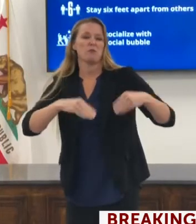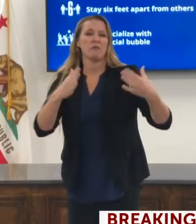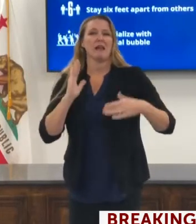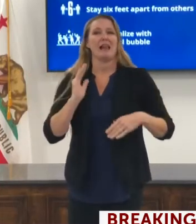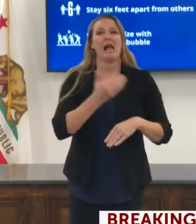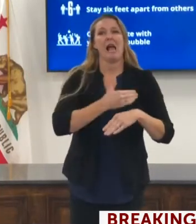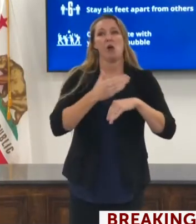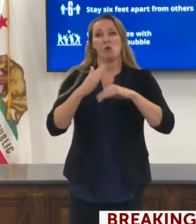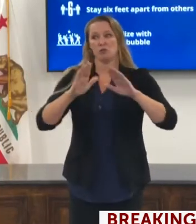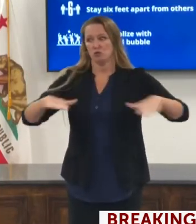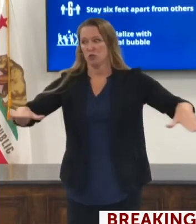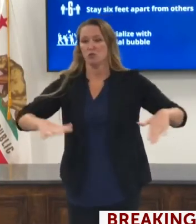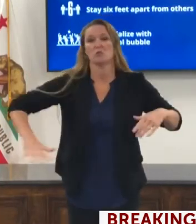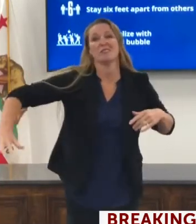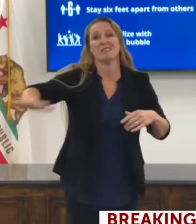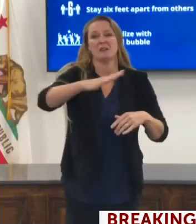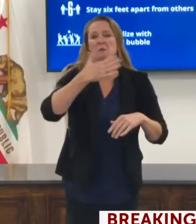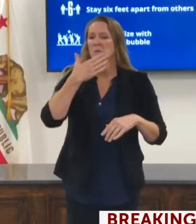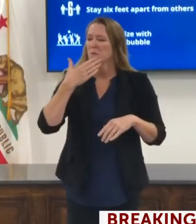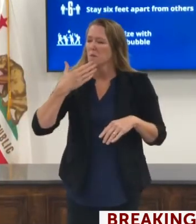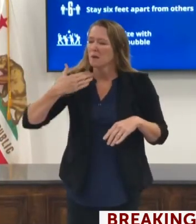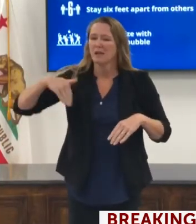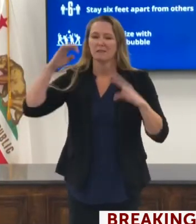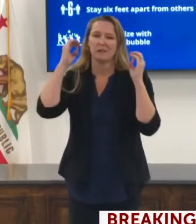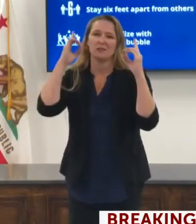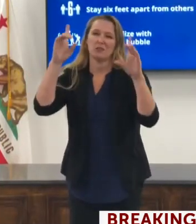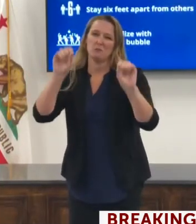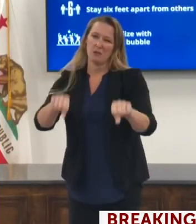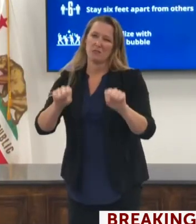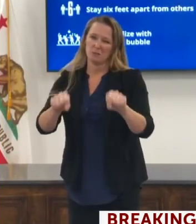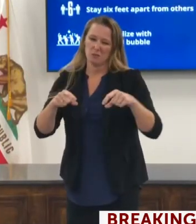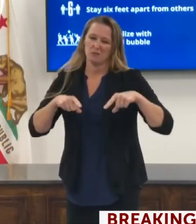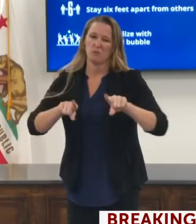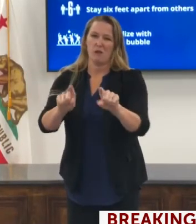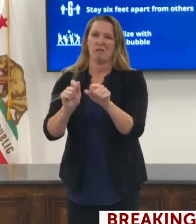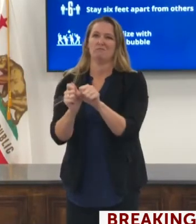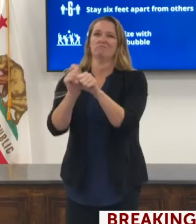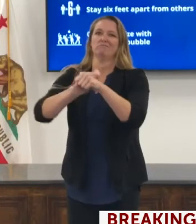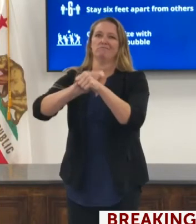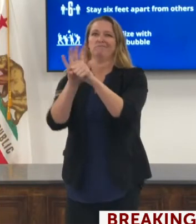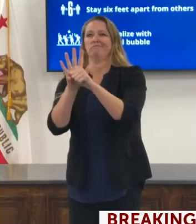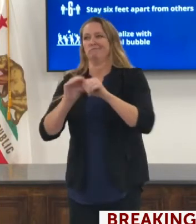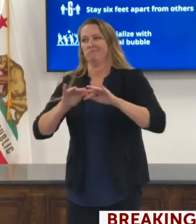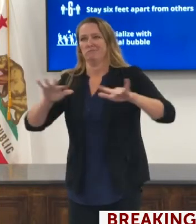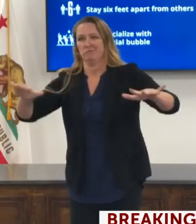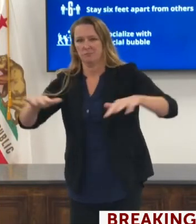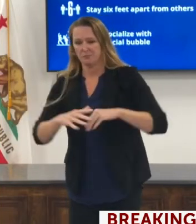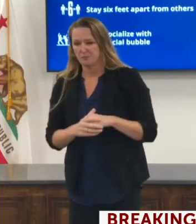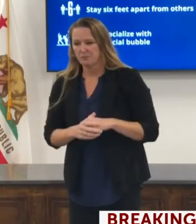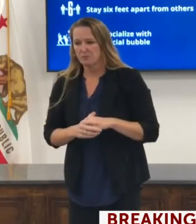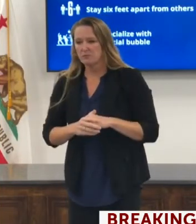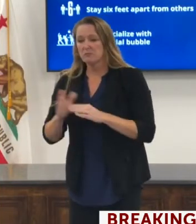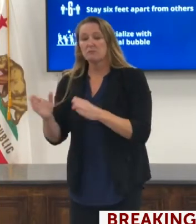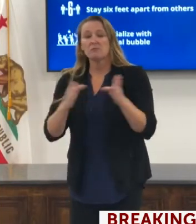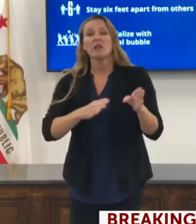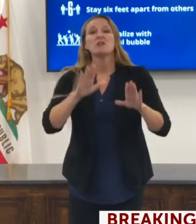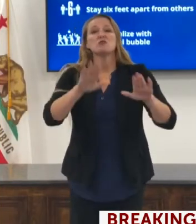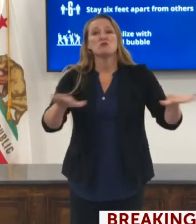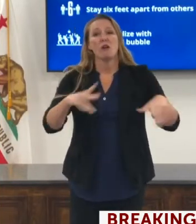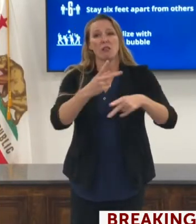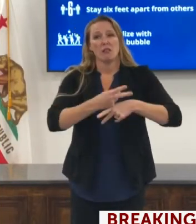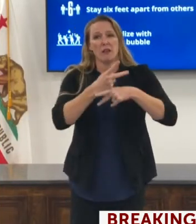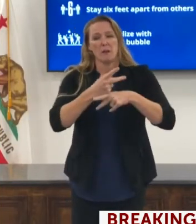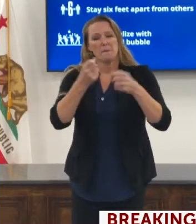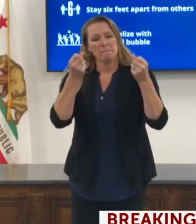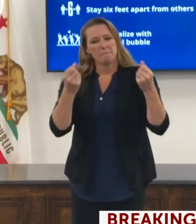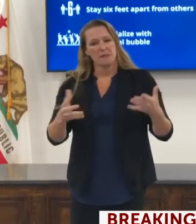can through this pandemic. In regards to childcare, several districts are working closely with nonprofit and